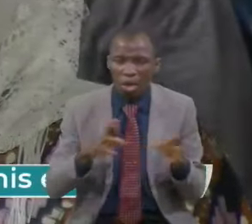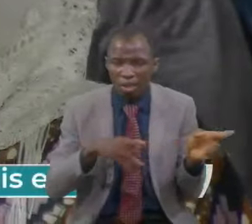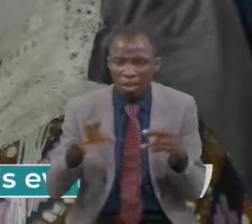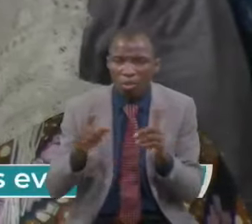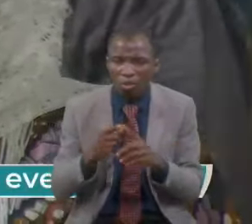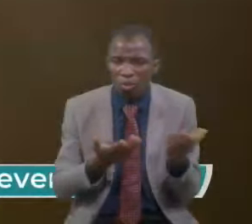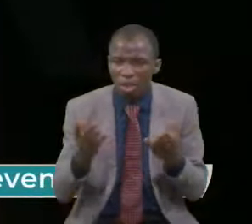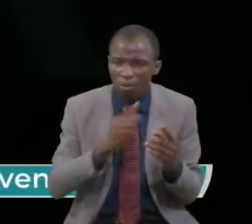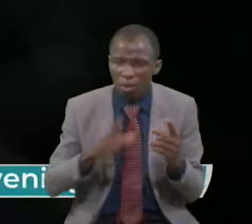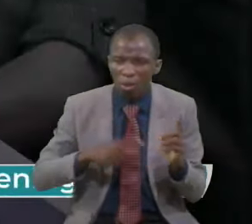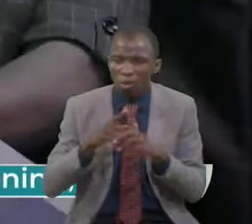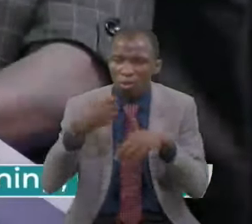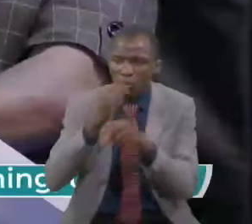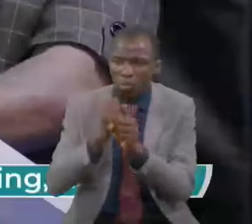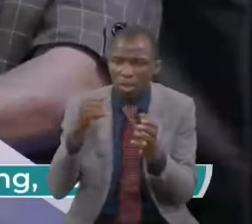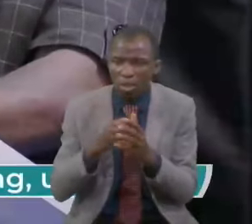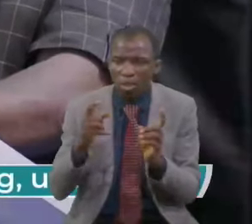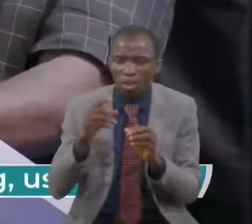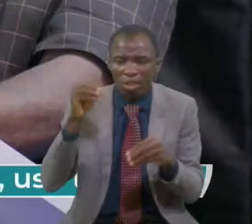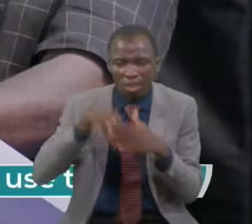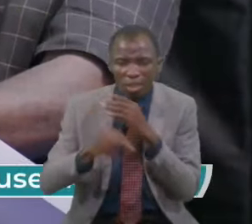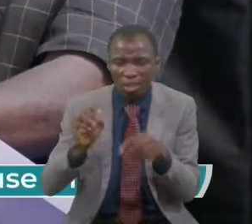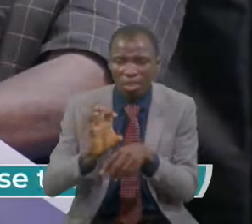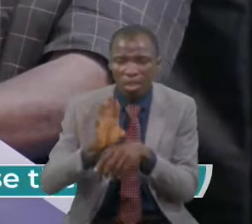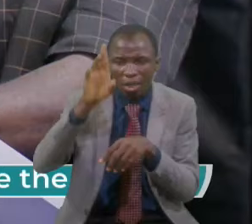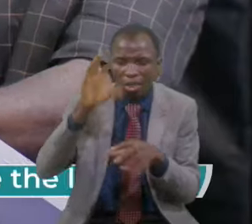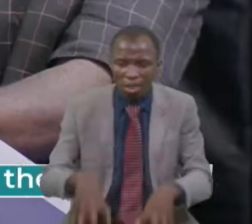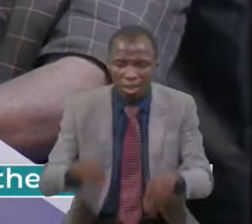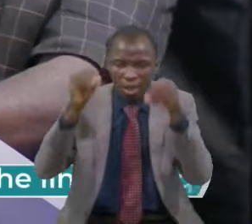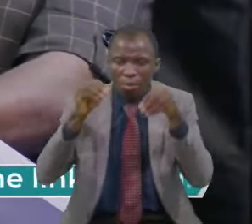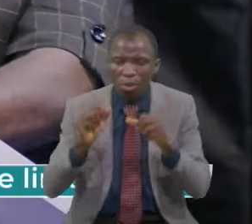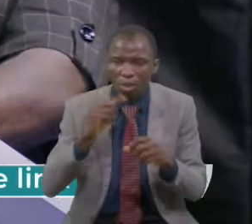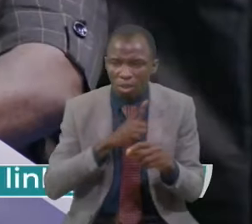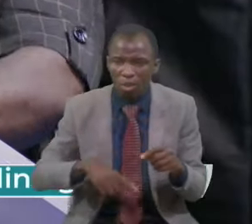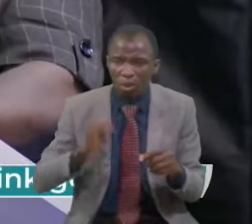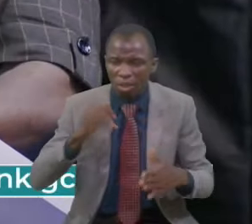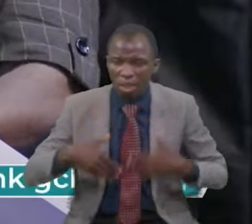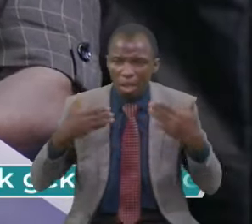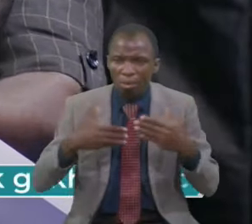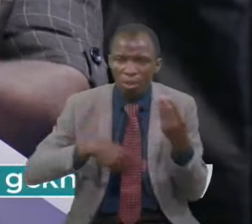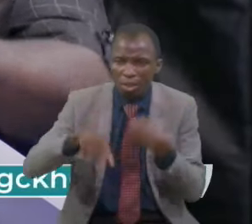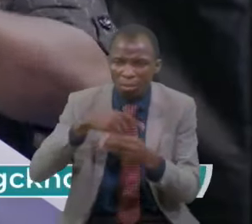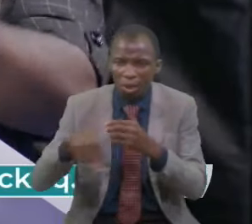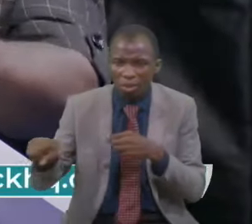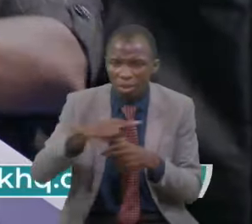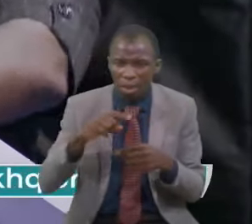rapture. Here tonight, the Lord is very happy about them. So let's get their names, get